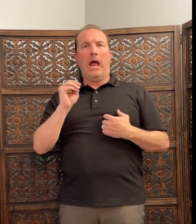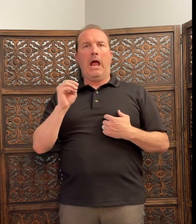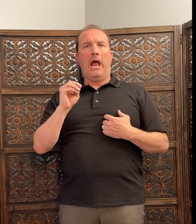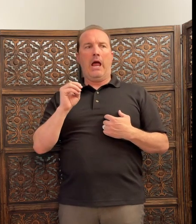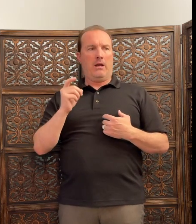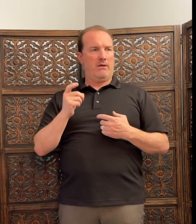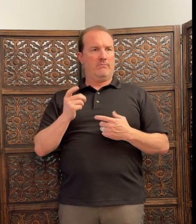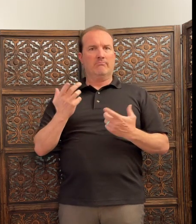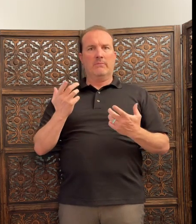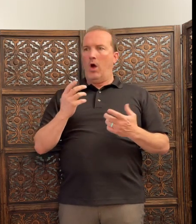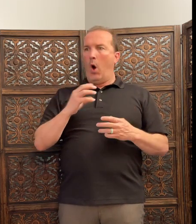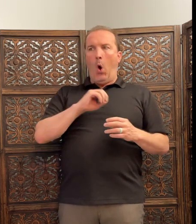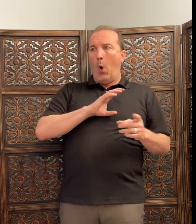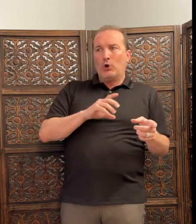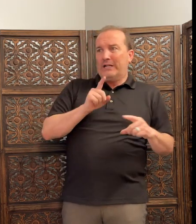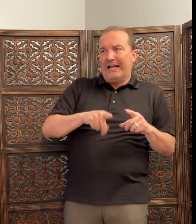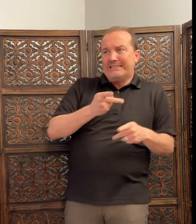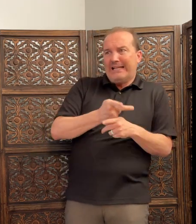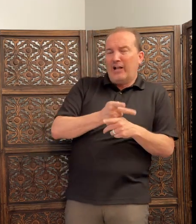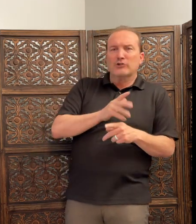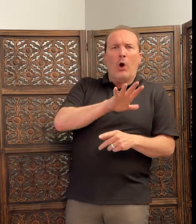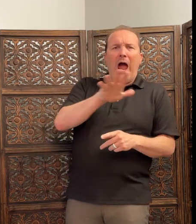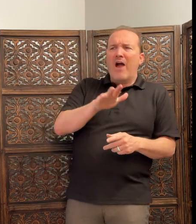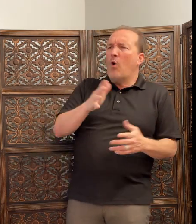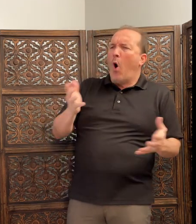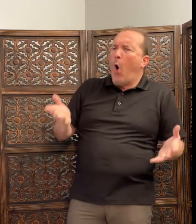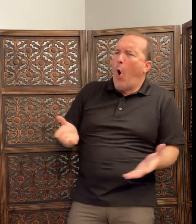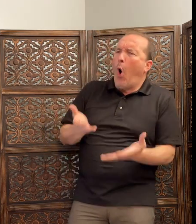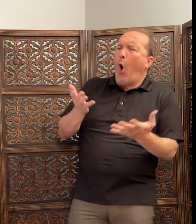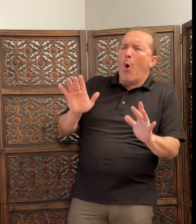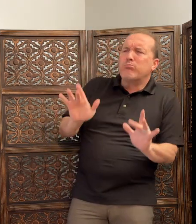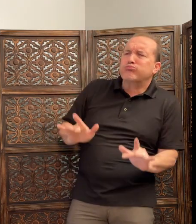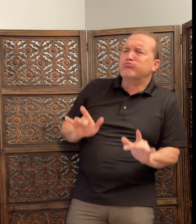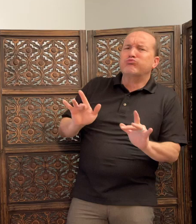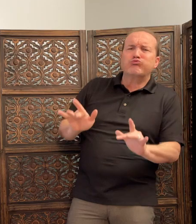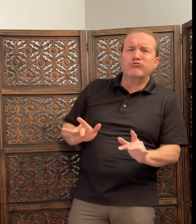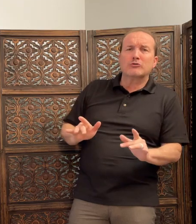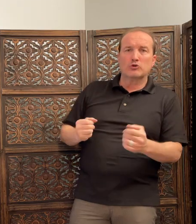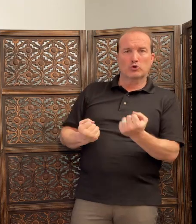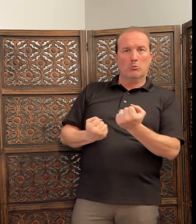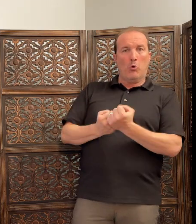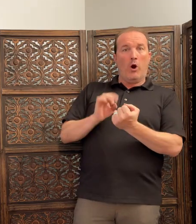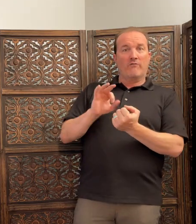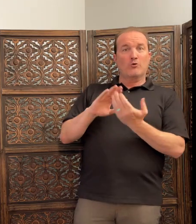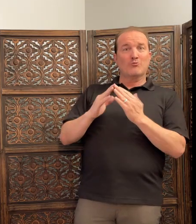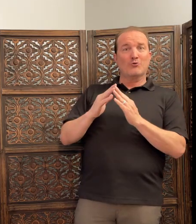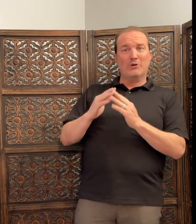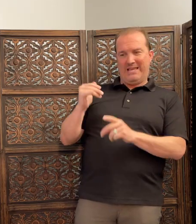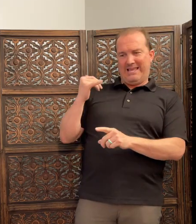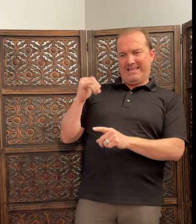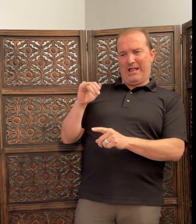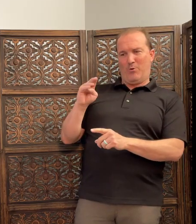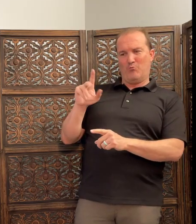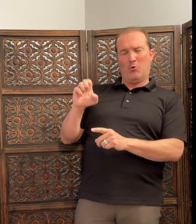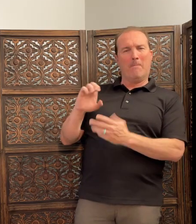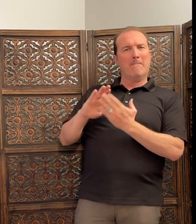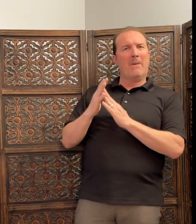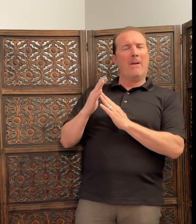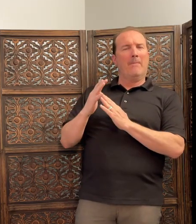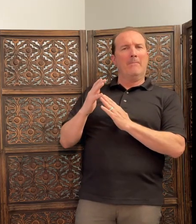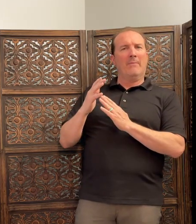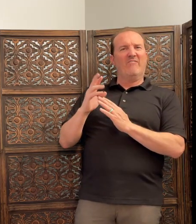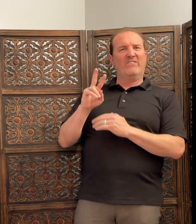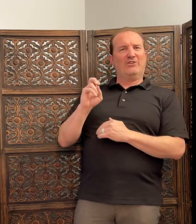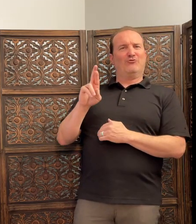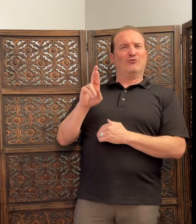The community must lift him up because his owner is just incapable. It is only through support of the community that the yellow mule becomes the